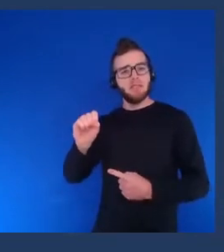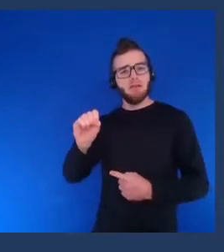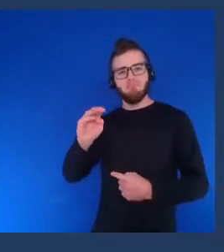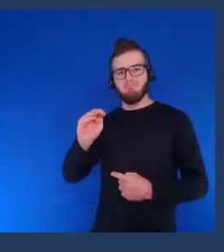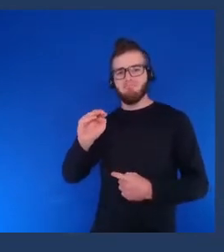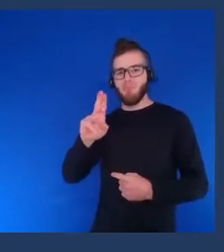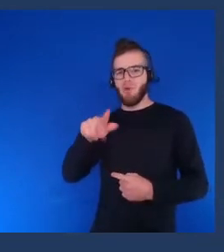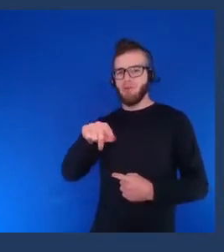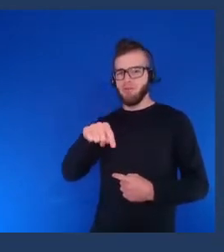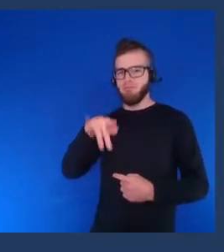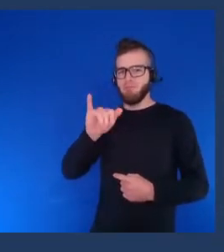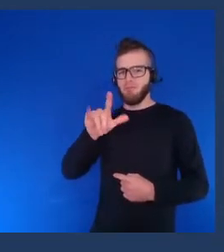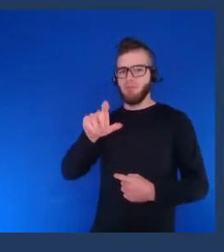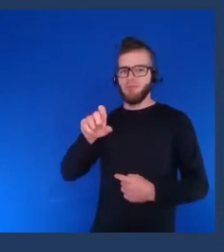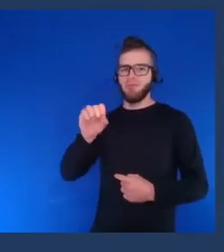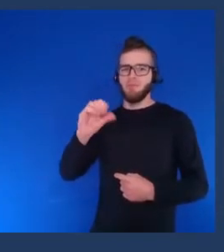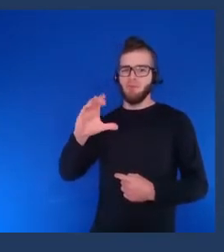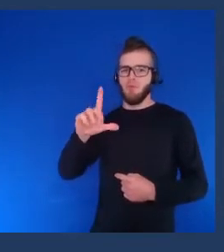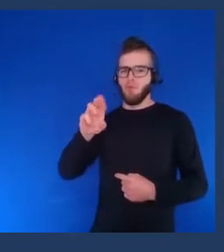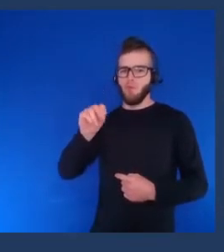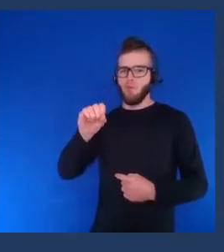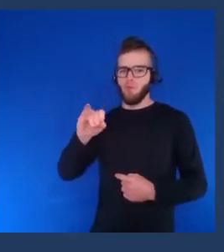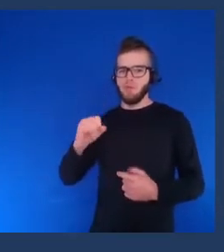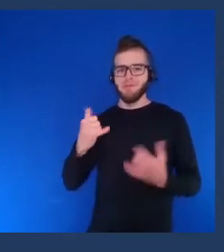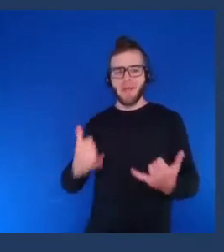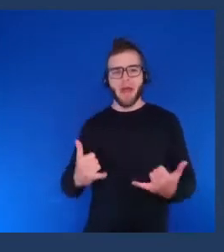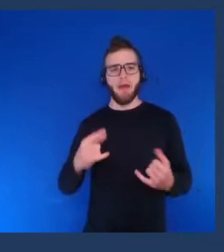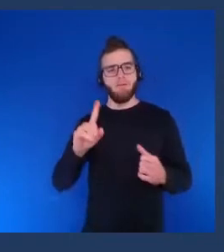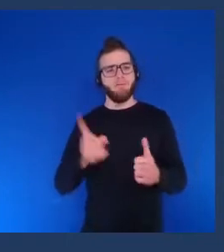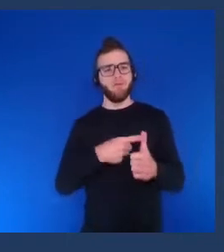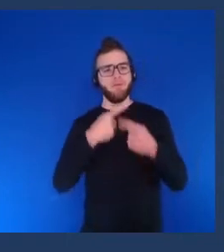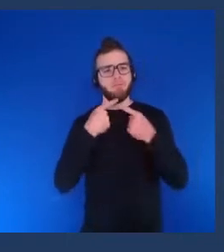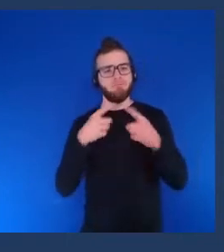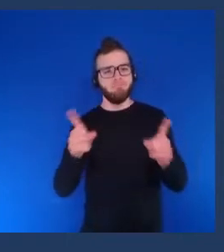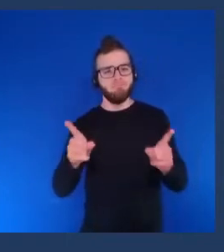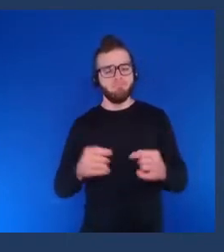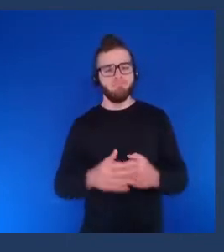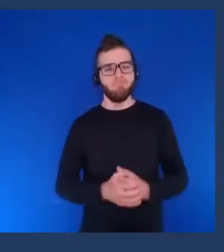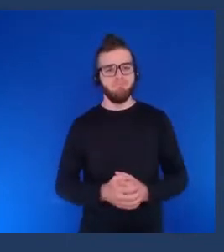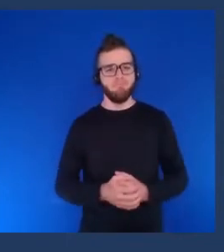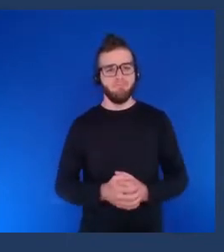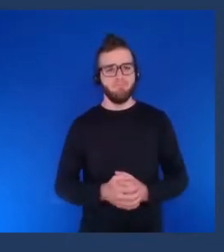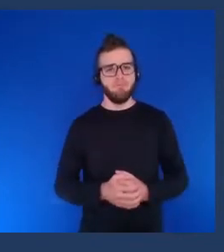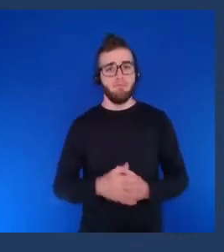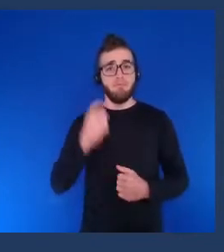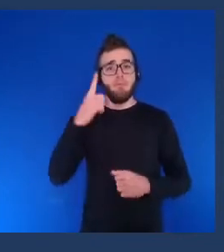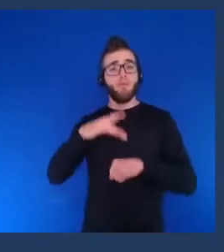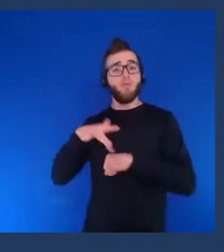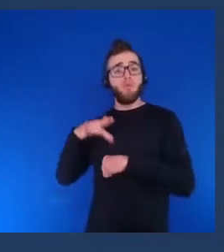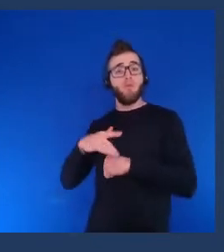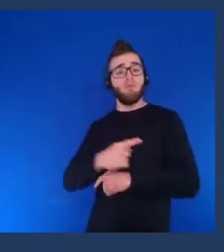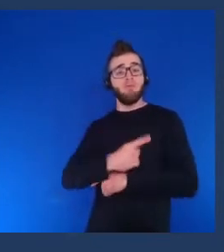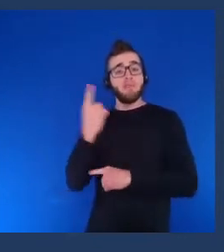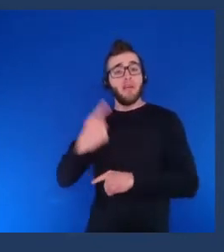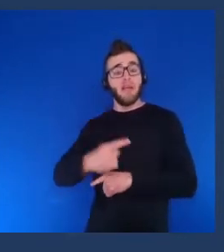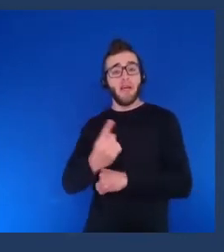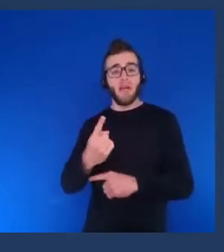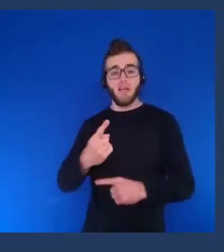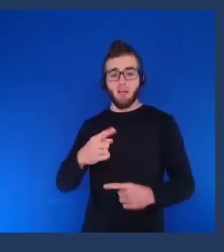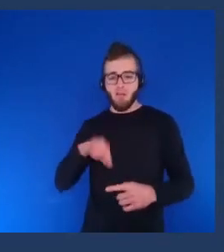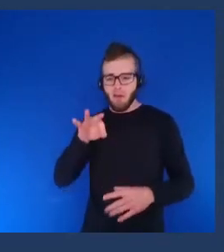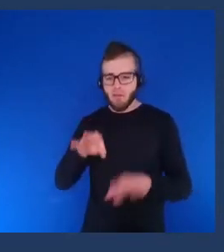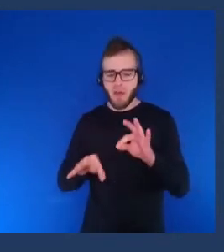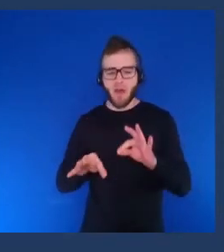to this. But the early days were hard. When I was initially diagnosed, I went through some of the stages that I think a lot on